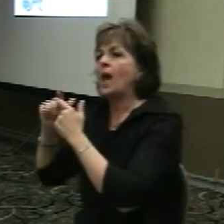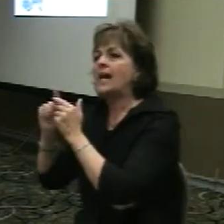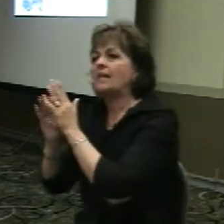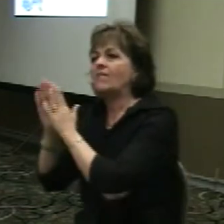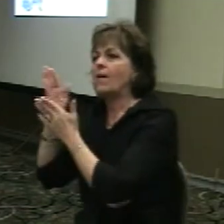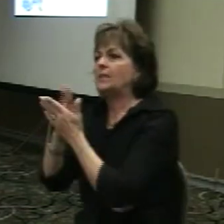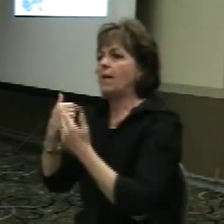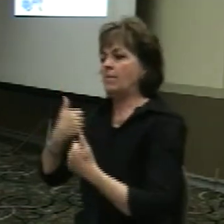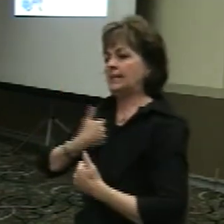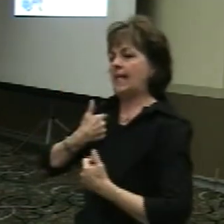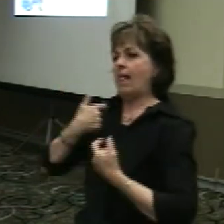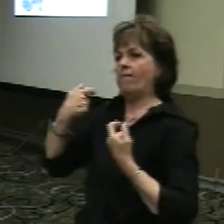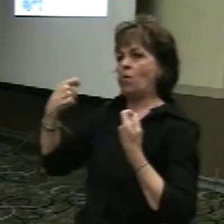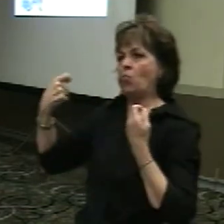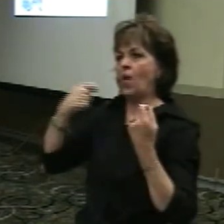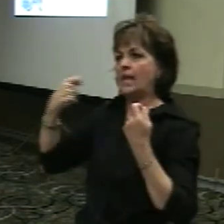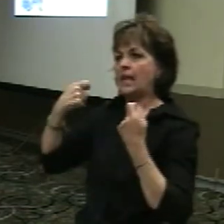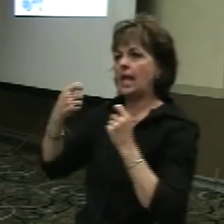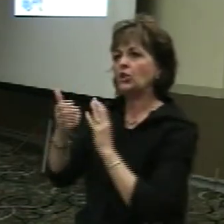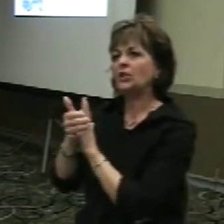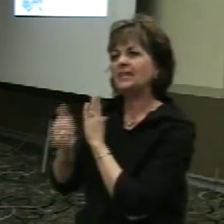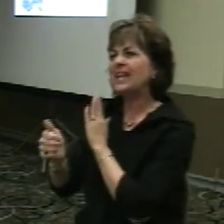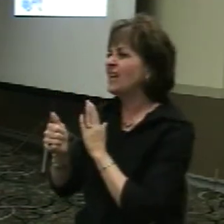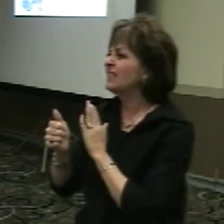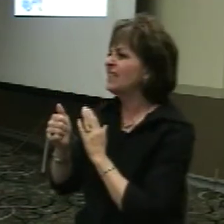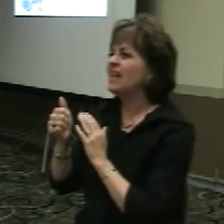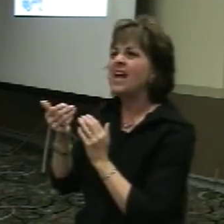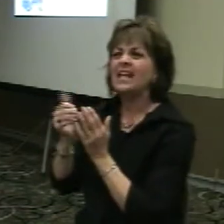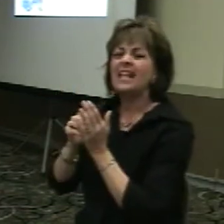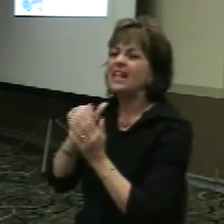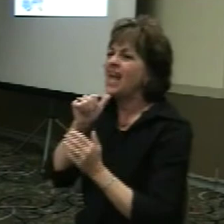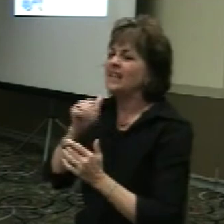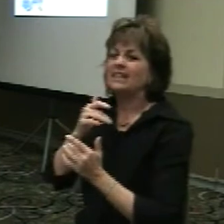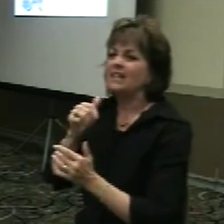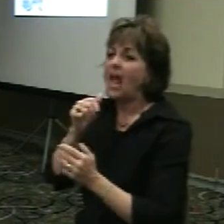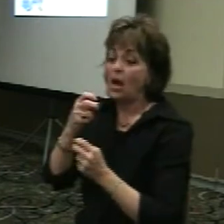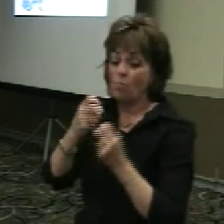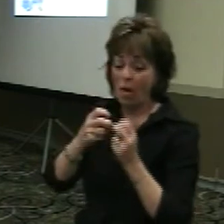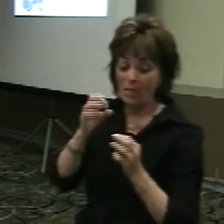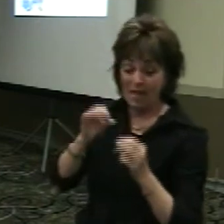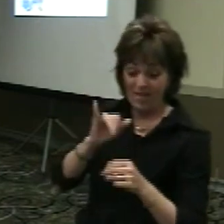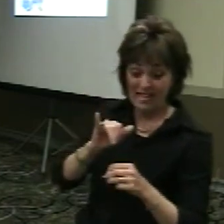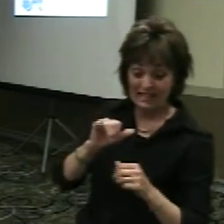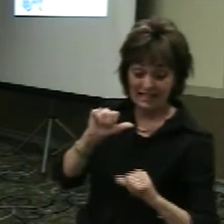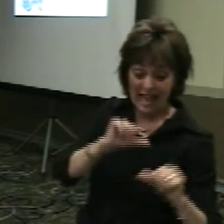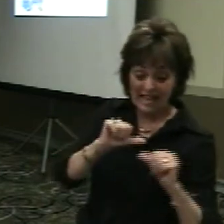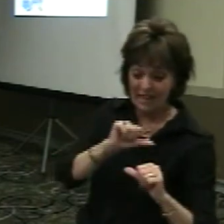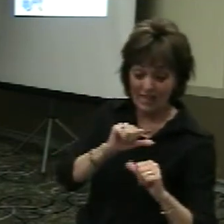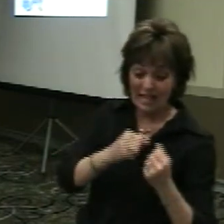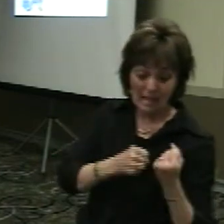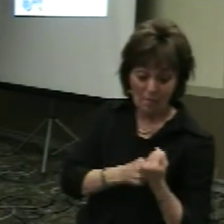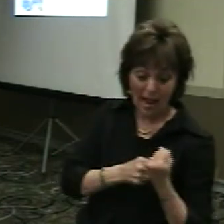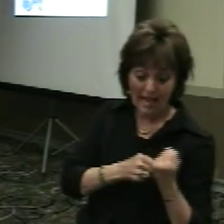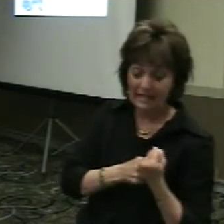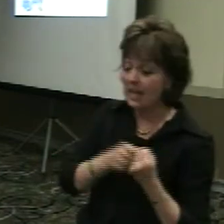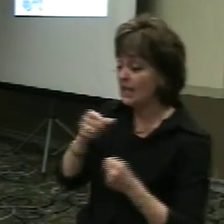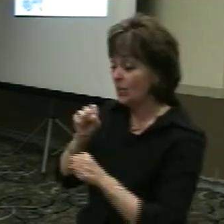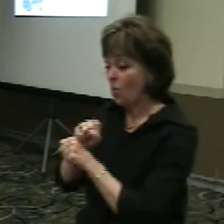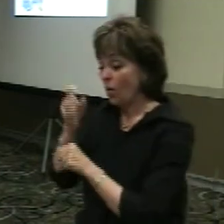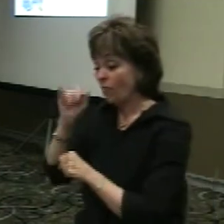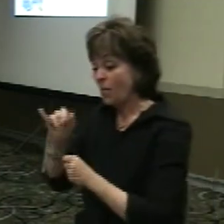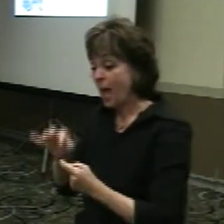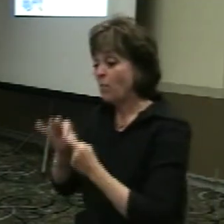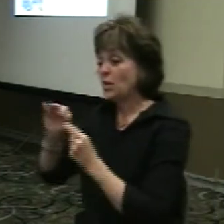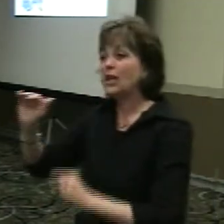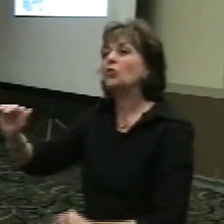some self-regulation skills. Again, that's usually not a problem in terms of is it scientifically based. Does it work for this